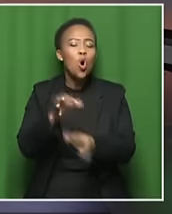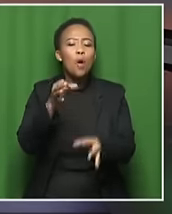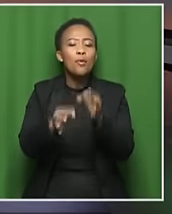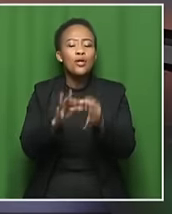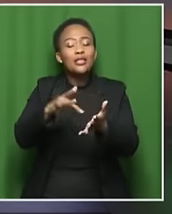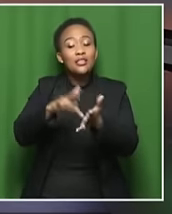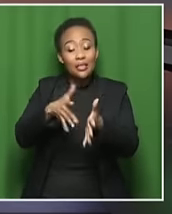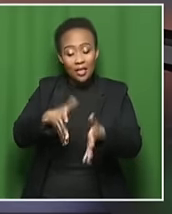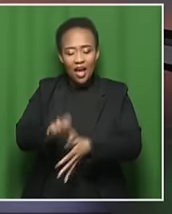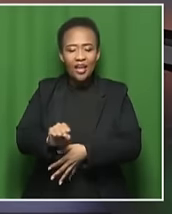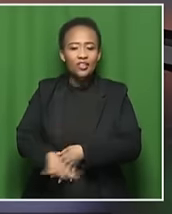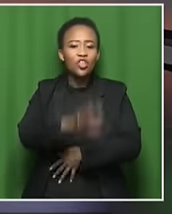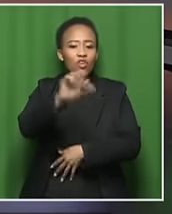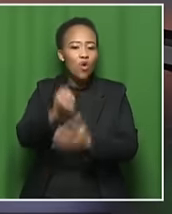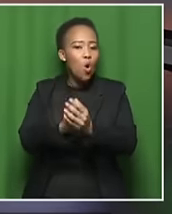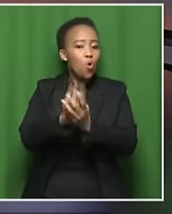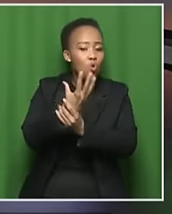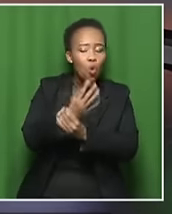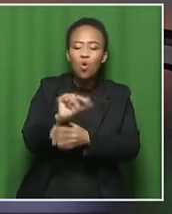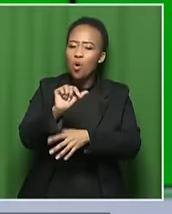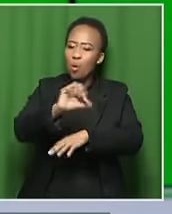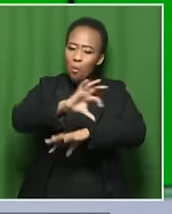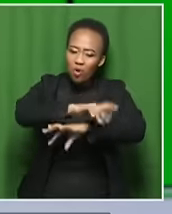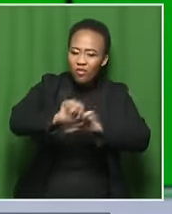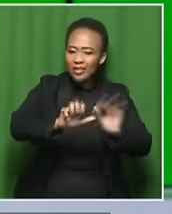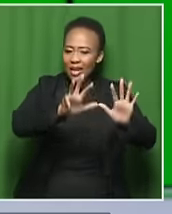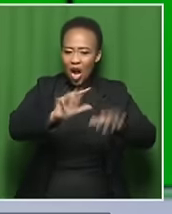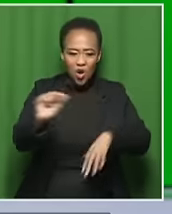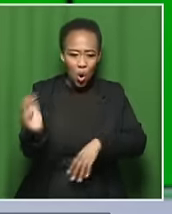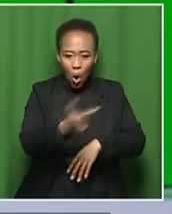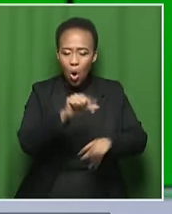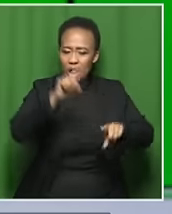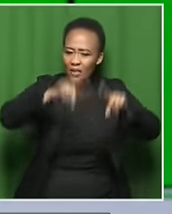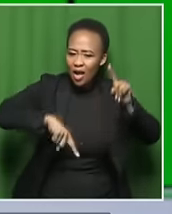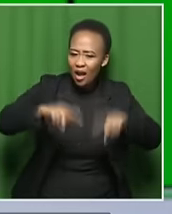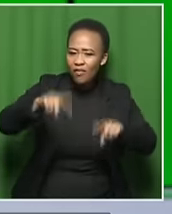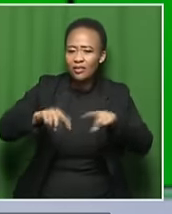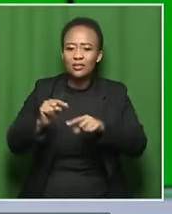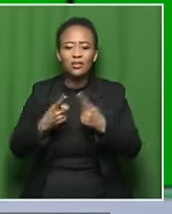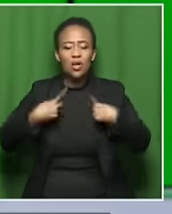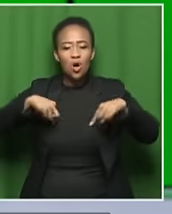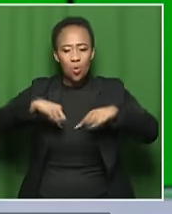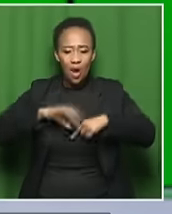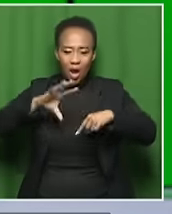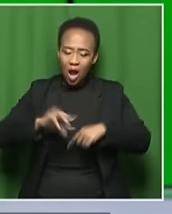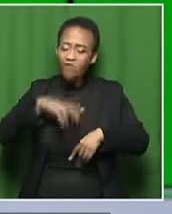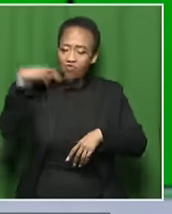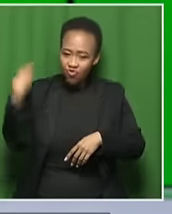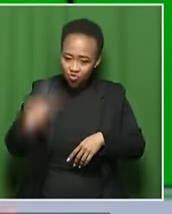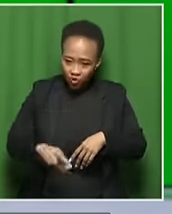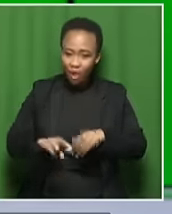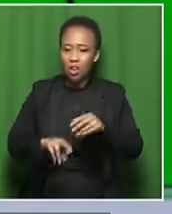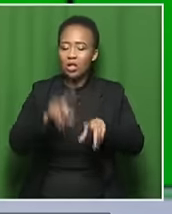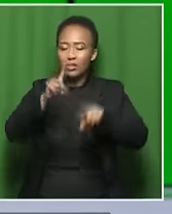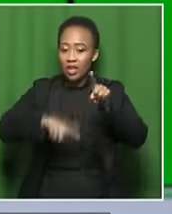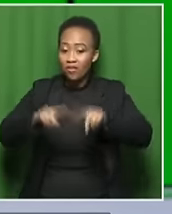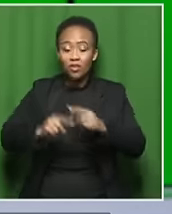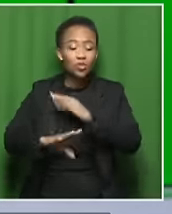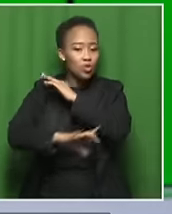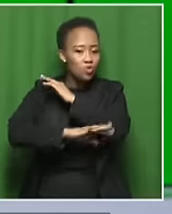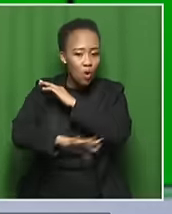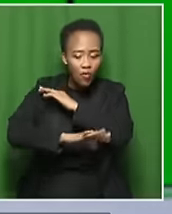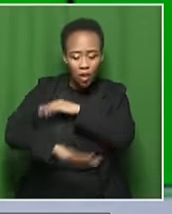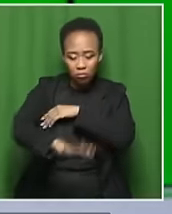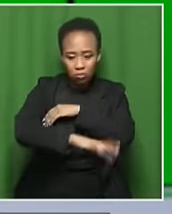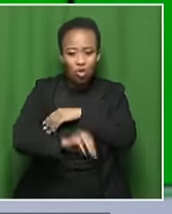South Africa. We're growing in all 9 provinces. We are diverse. We achieve genuine diversity at a grassroots level, in Soweto